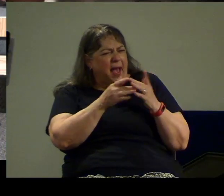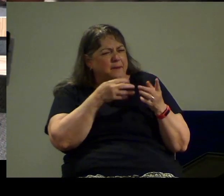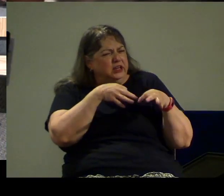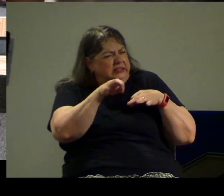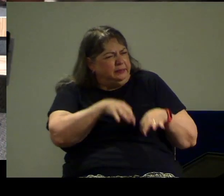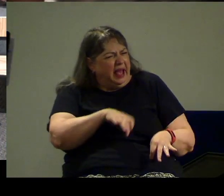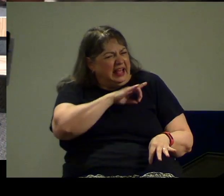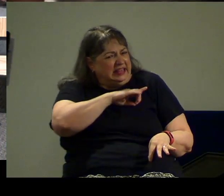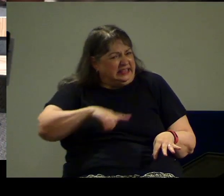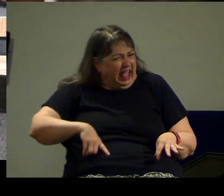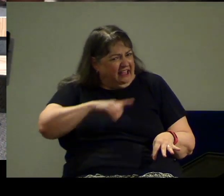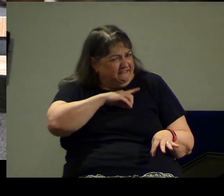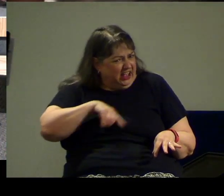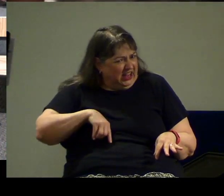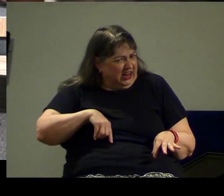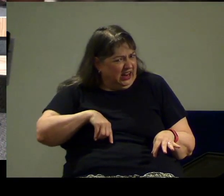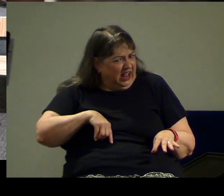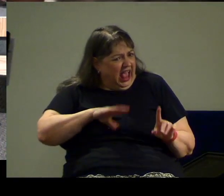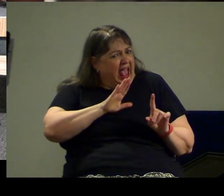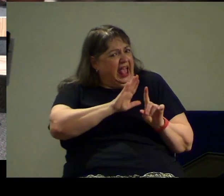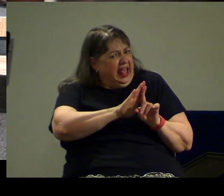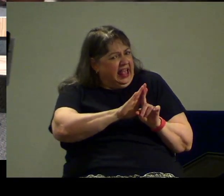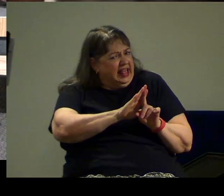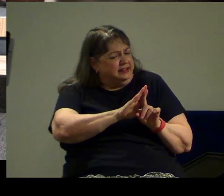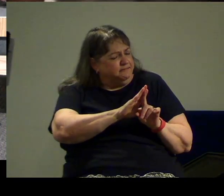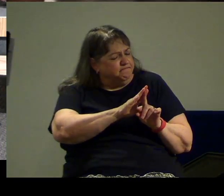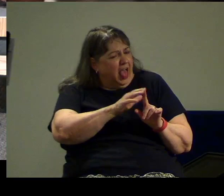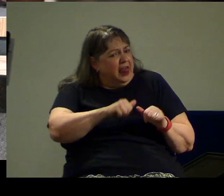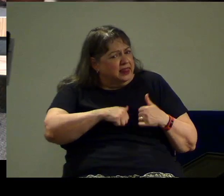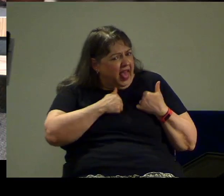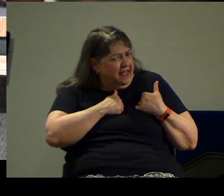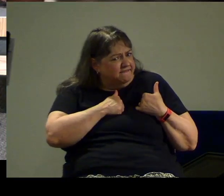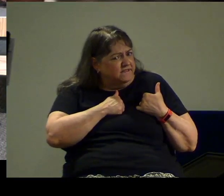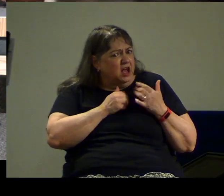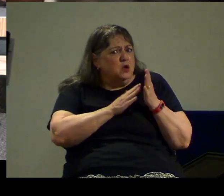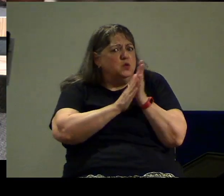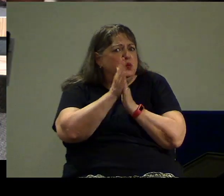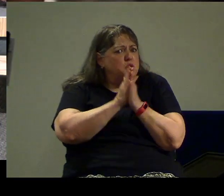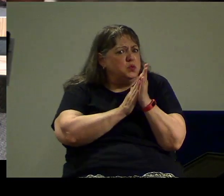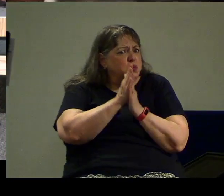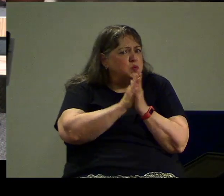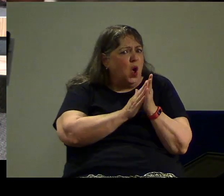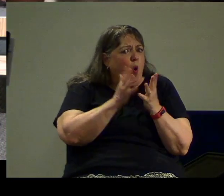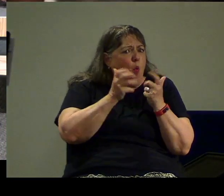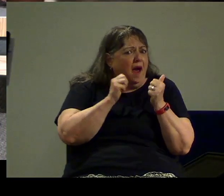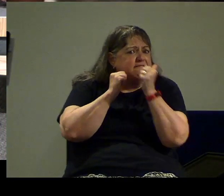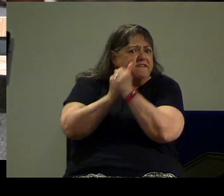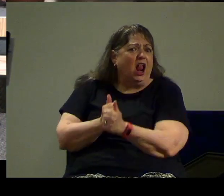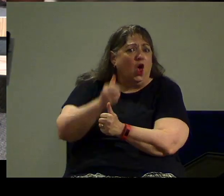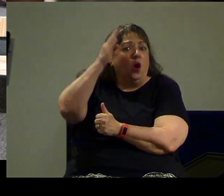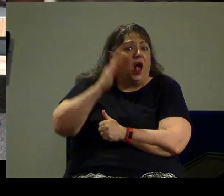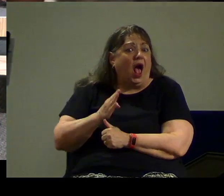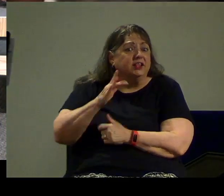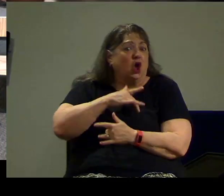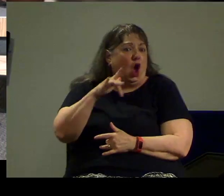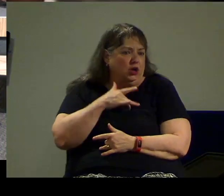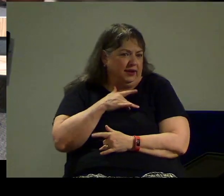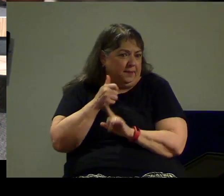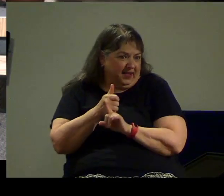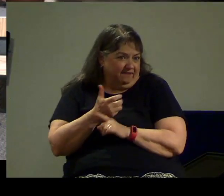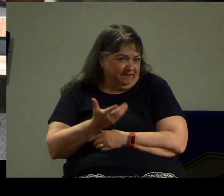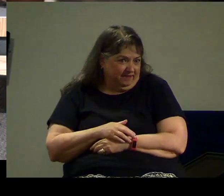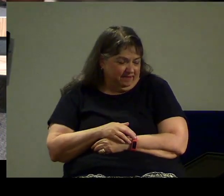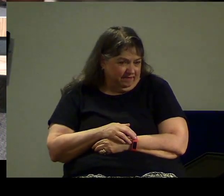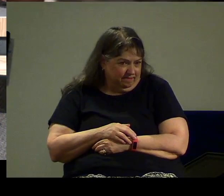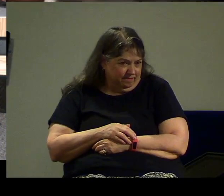heart. It says it in Samuel, as the prophet Samuel said to Saul, "Saul, basically,